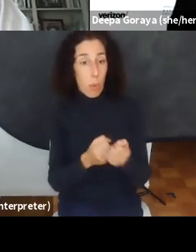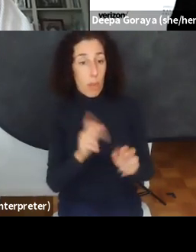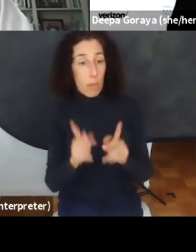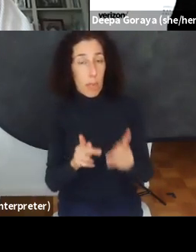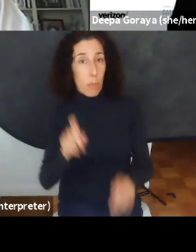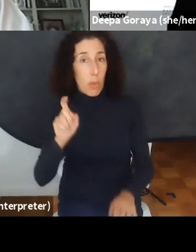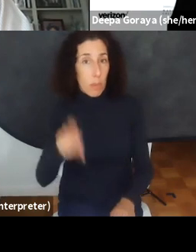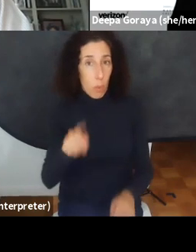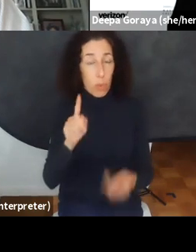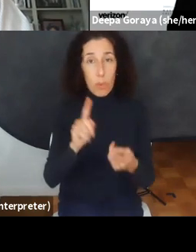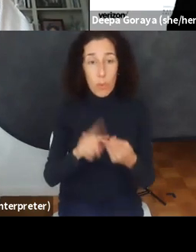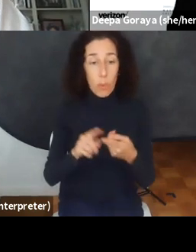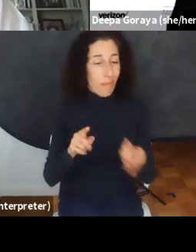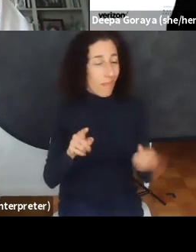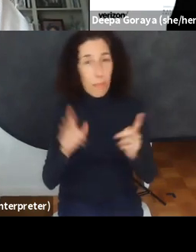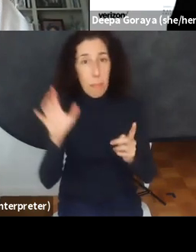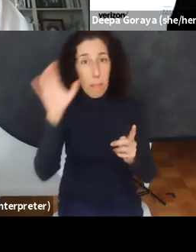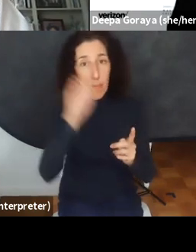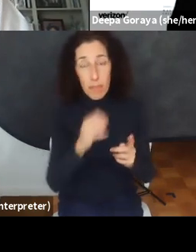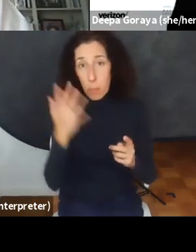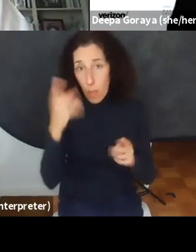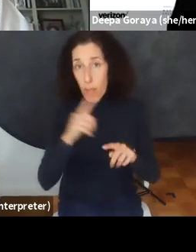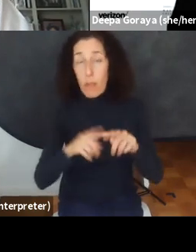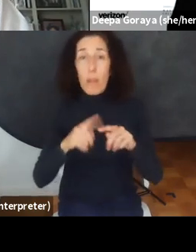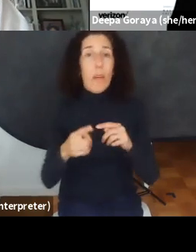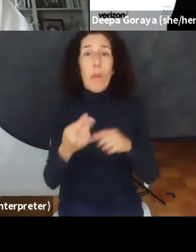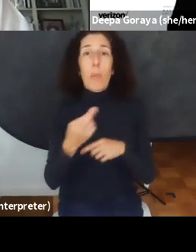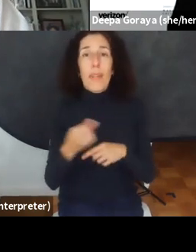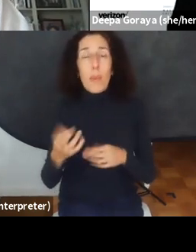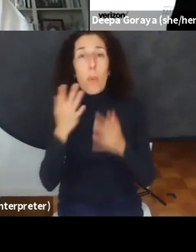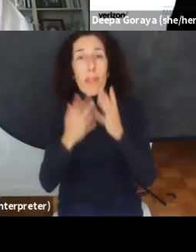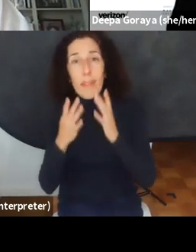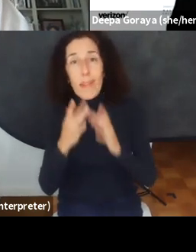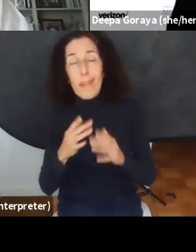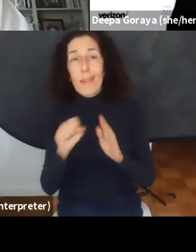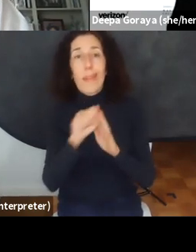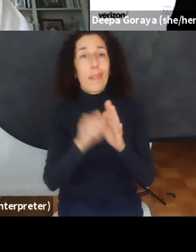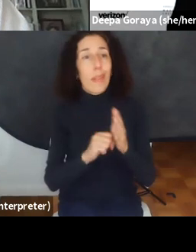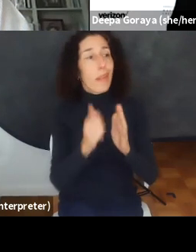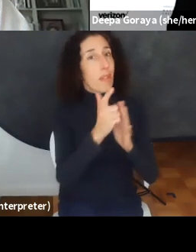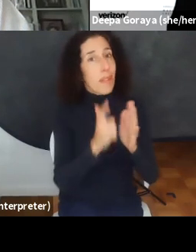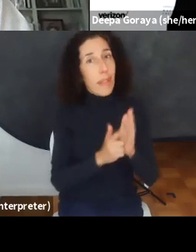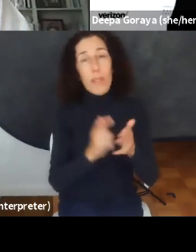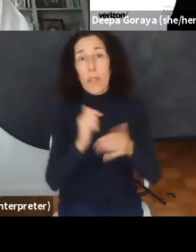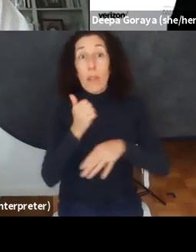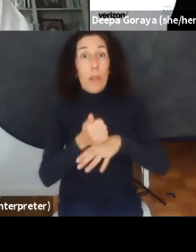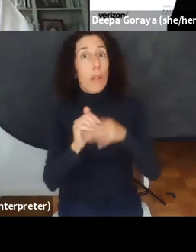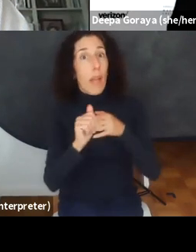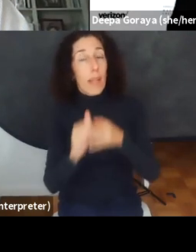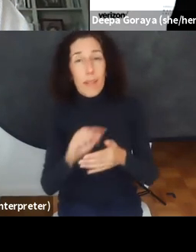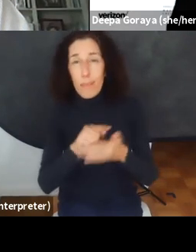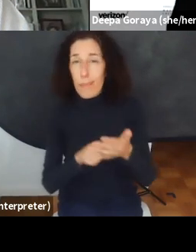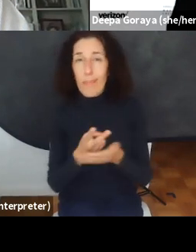lack of resources, state legislation, guidance, and implementation resources.